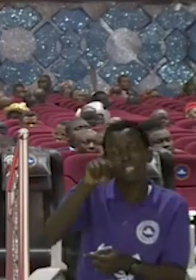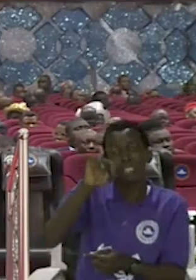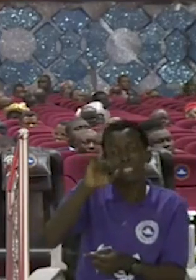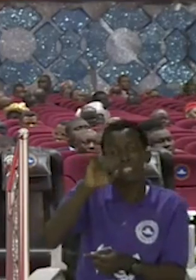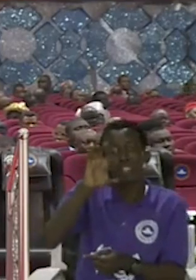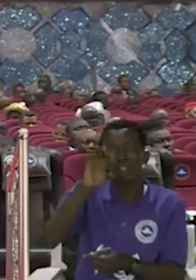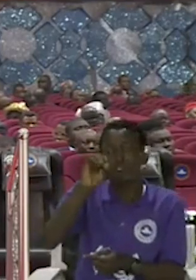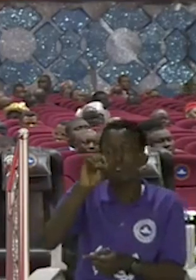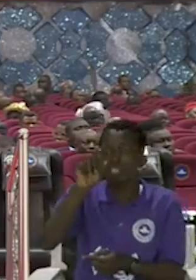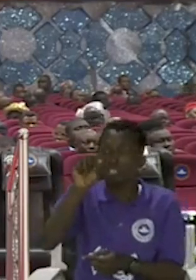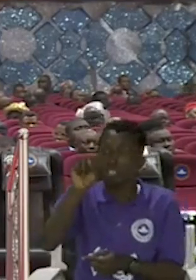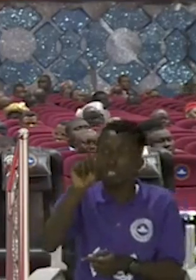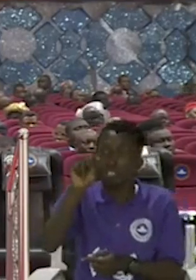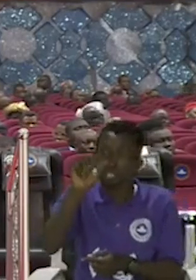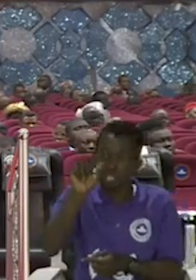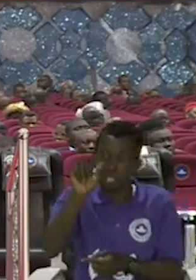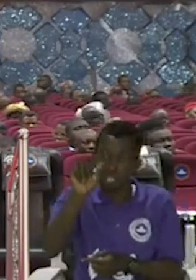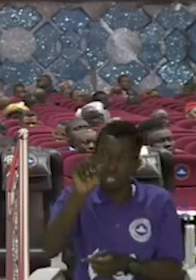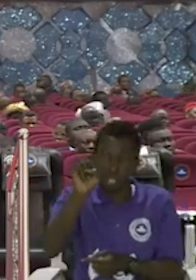can be united.